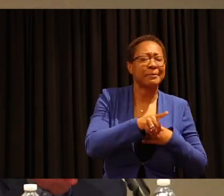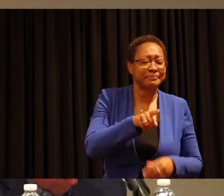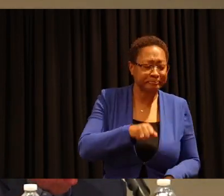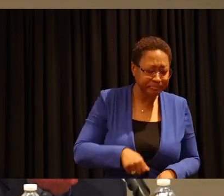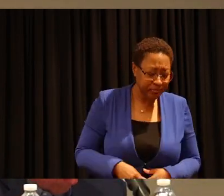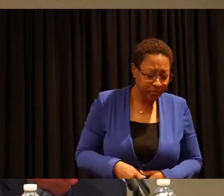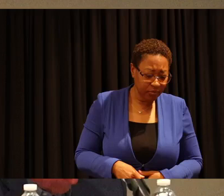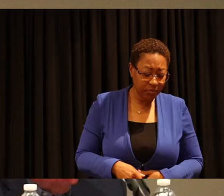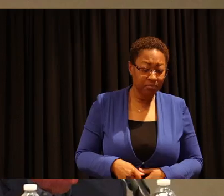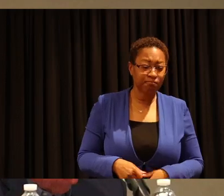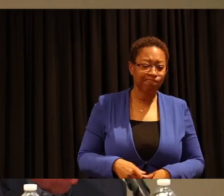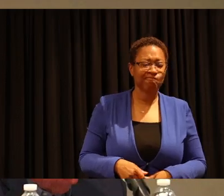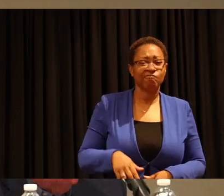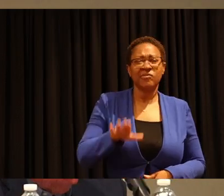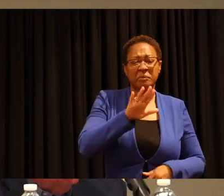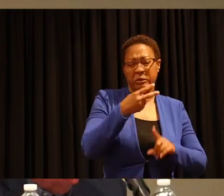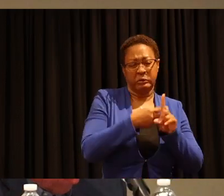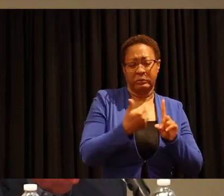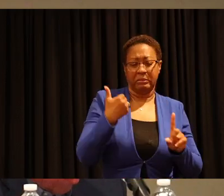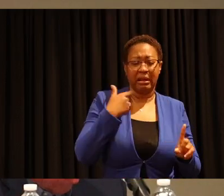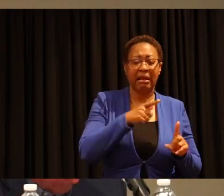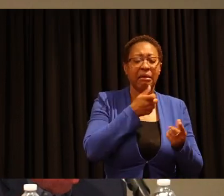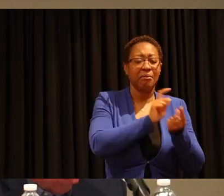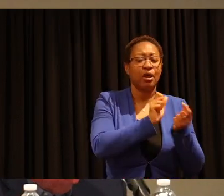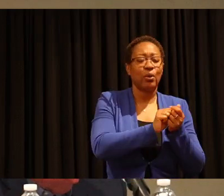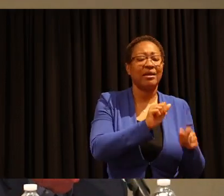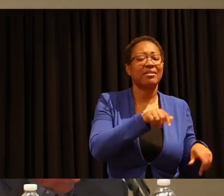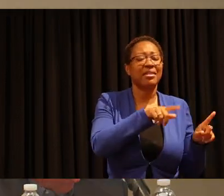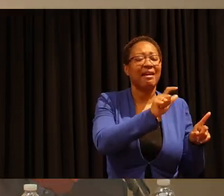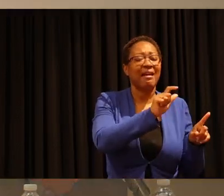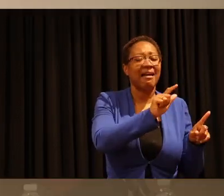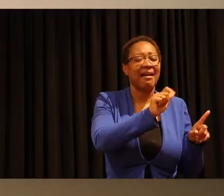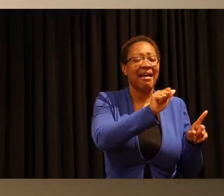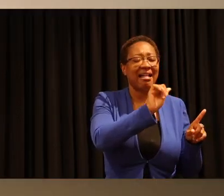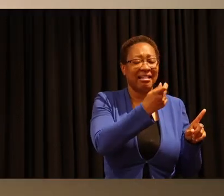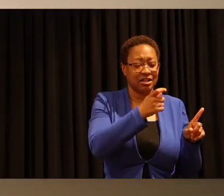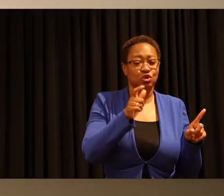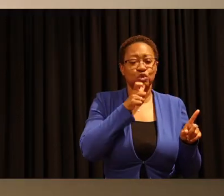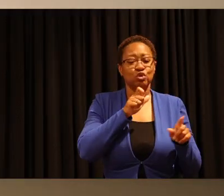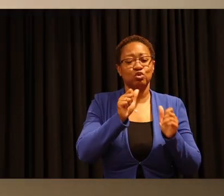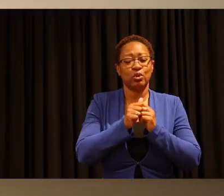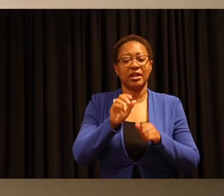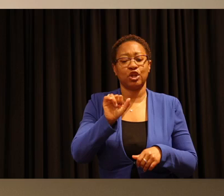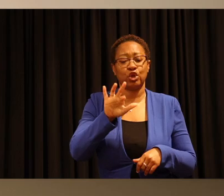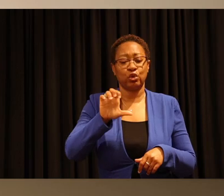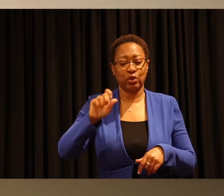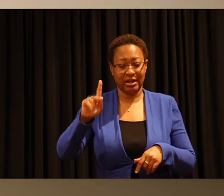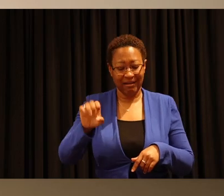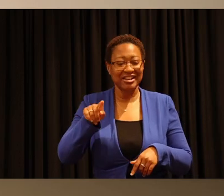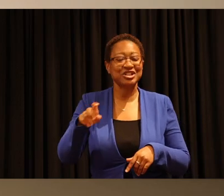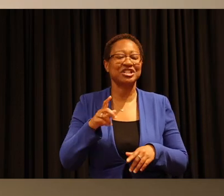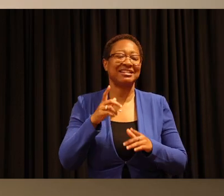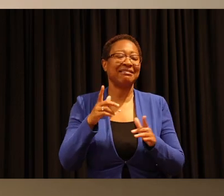So a couple months ago, I met with Alex Condras, who's on Eureka's team. She kind of put, it's her director of analytics, so she put two nerds in a room